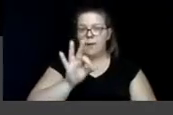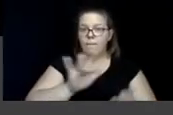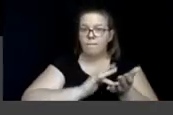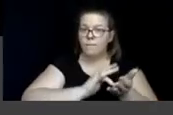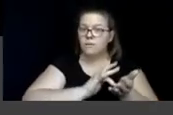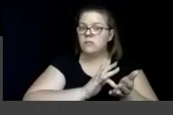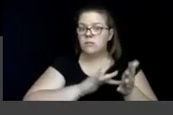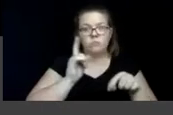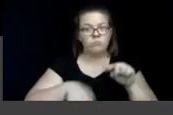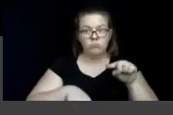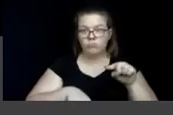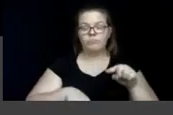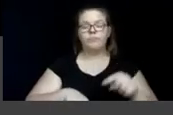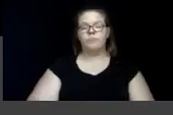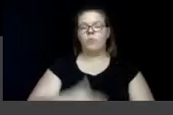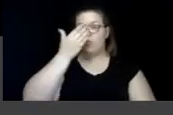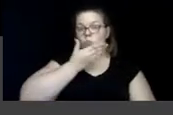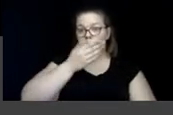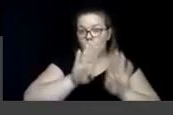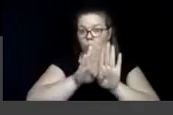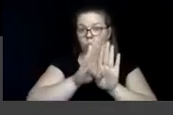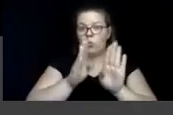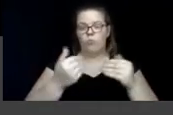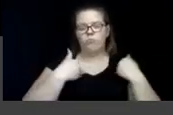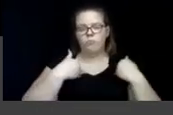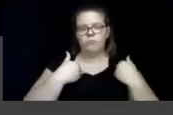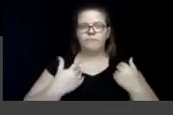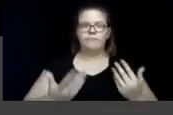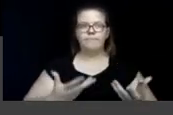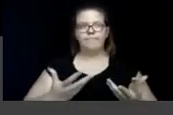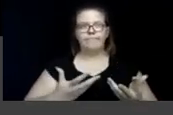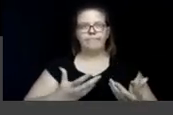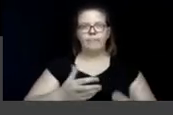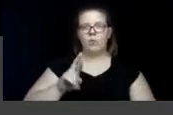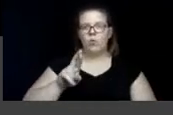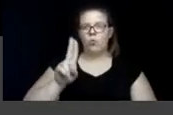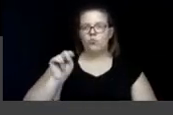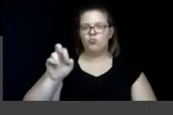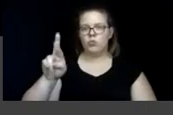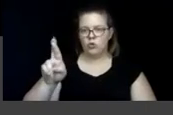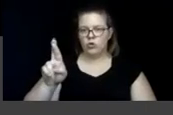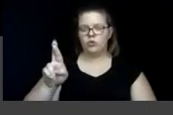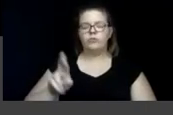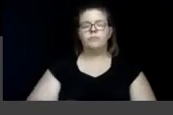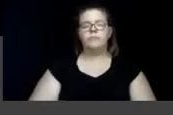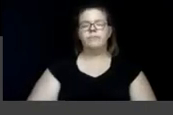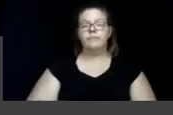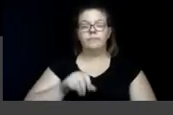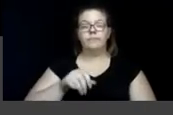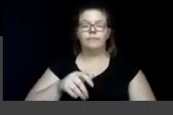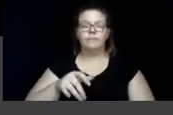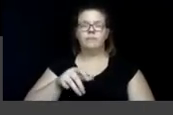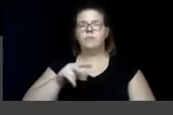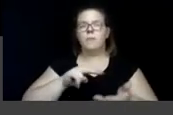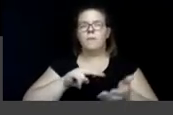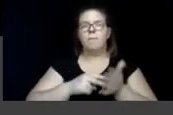prescriptions. The front door had a runner, and if you needed a prescription, they